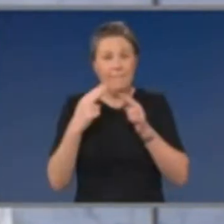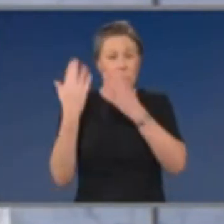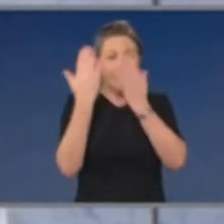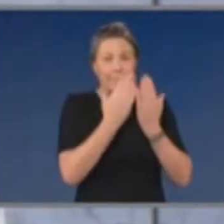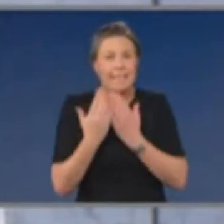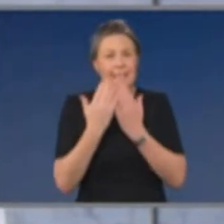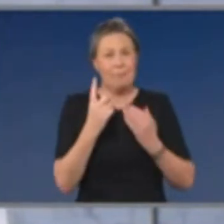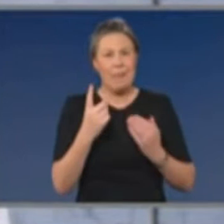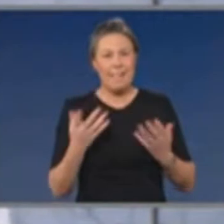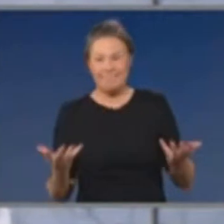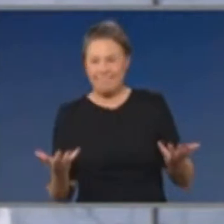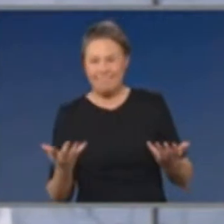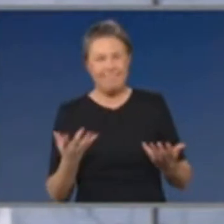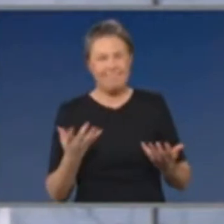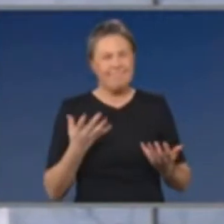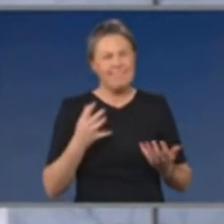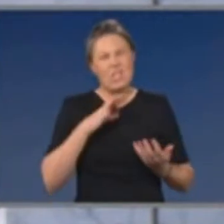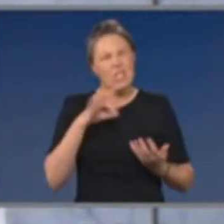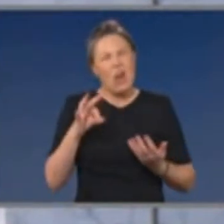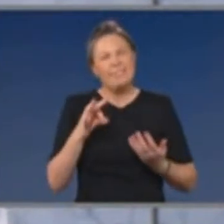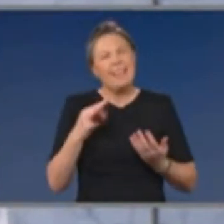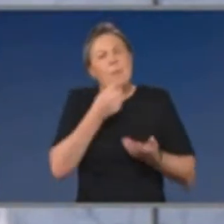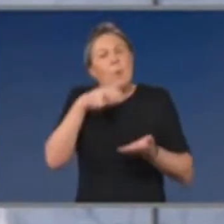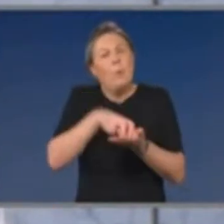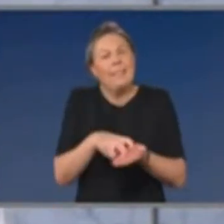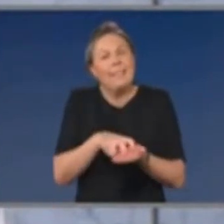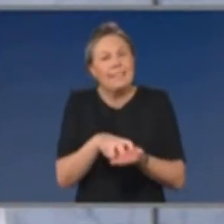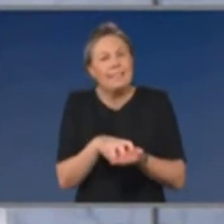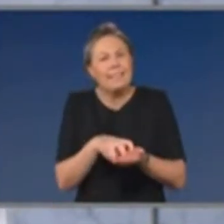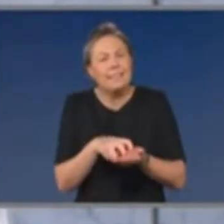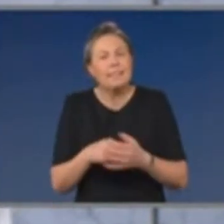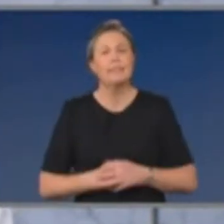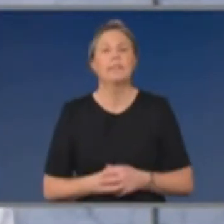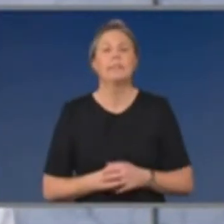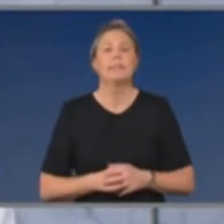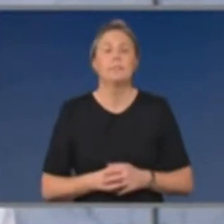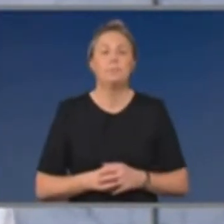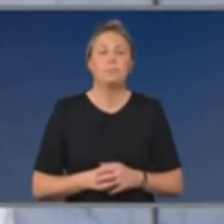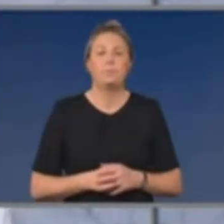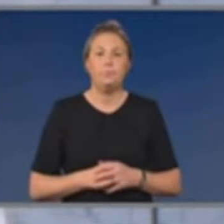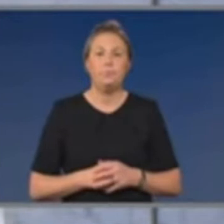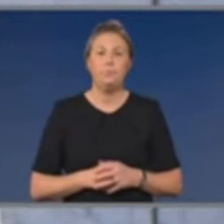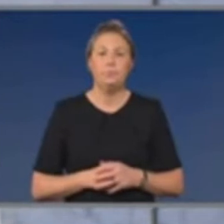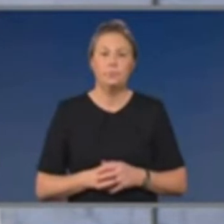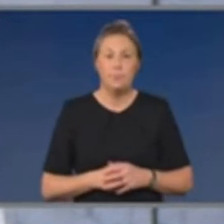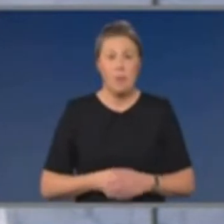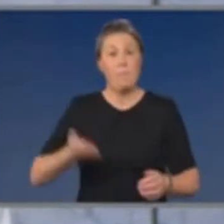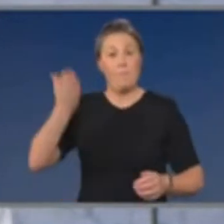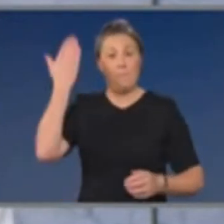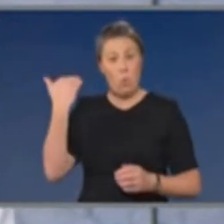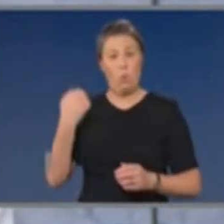and employers deserve. Under the agreement that Labor put in place, the Commonwealth merely places $1.5